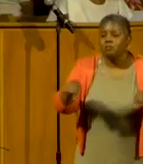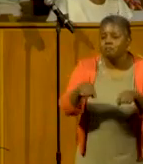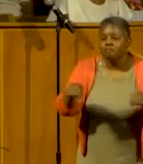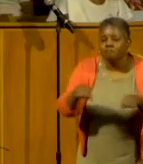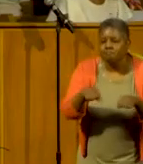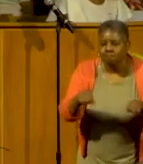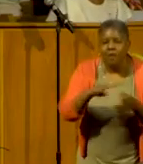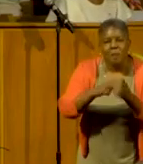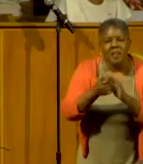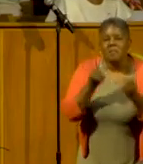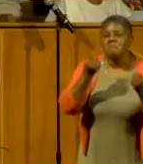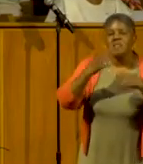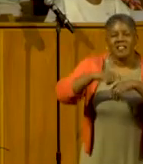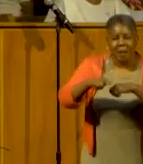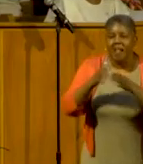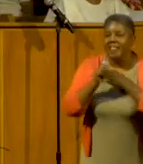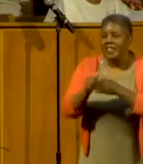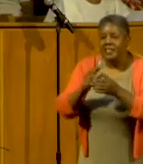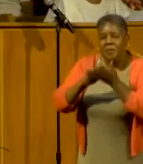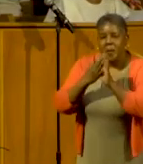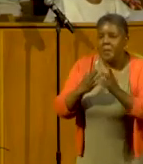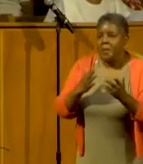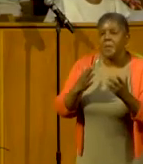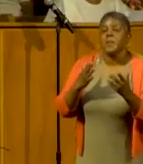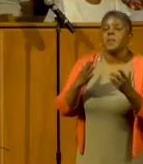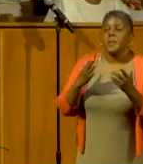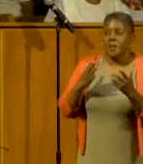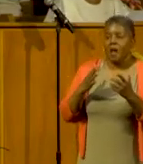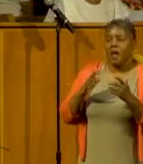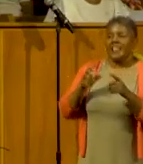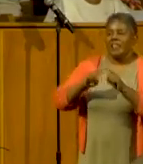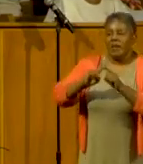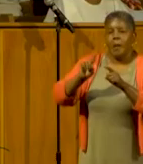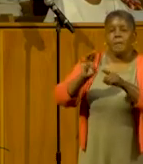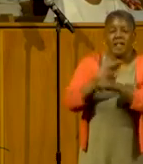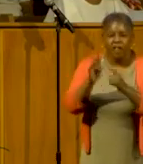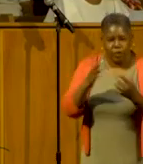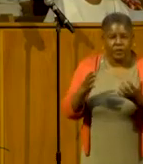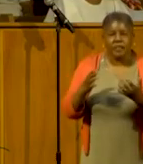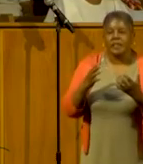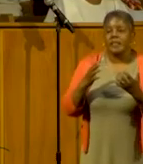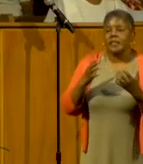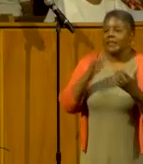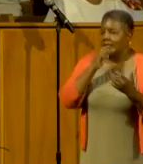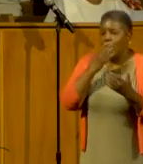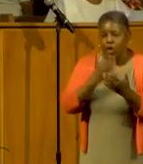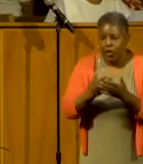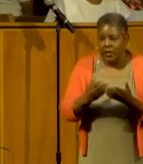anxiousness many times leads us down a road of unhealthy behavior. Emotional eating,